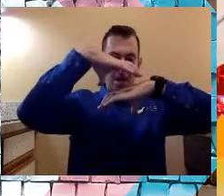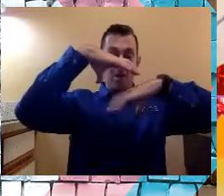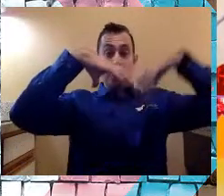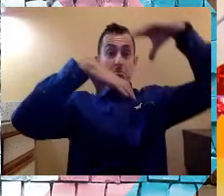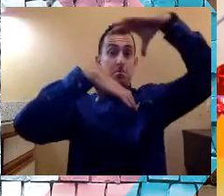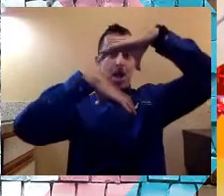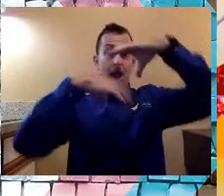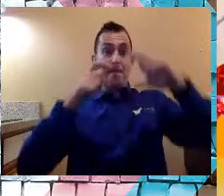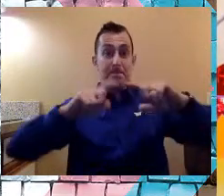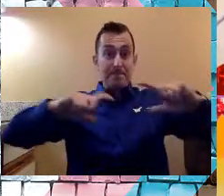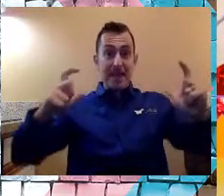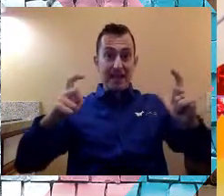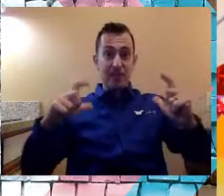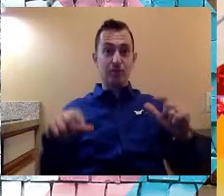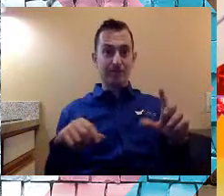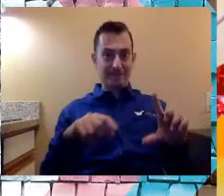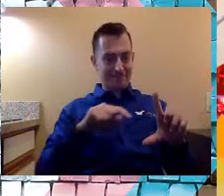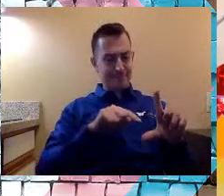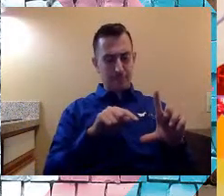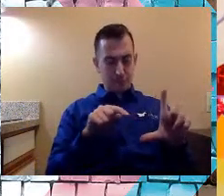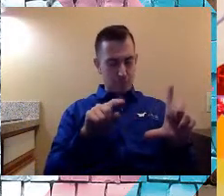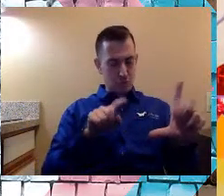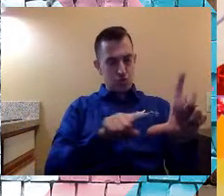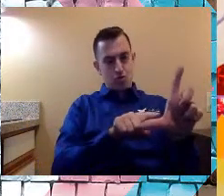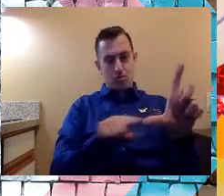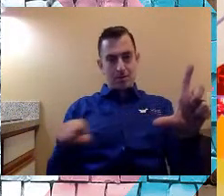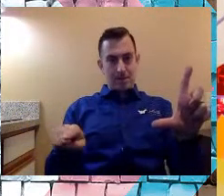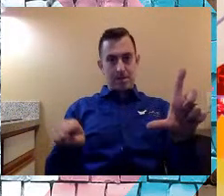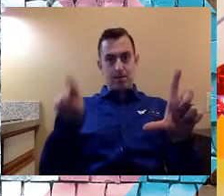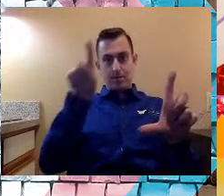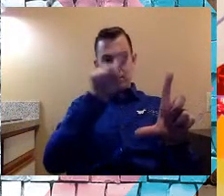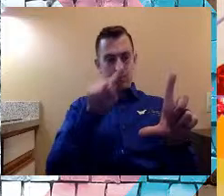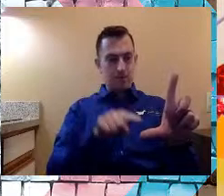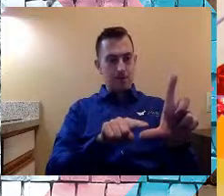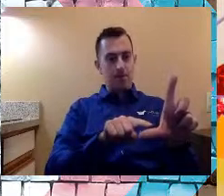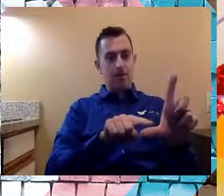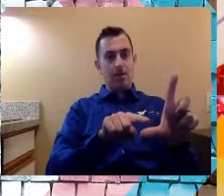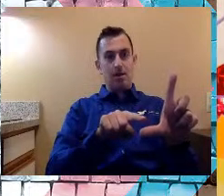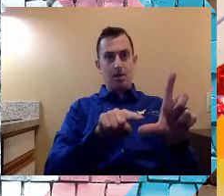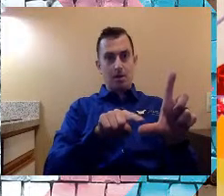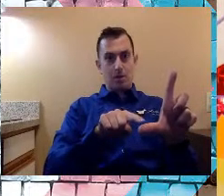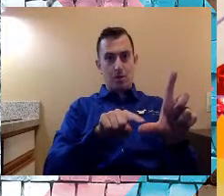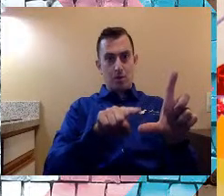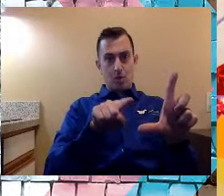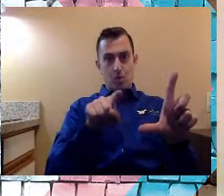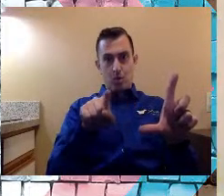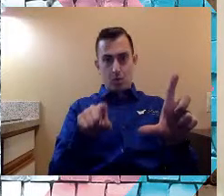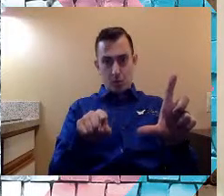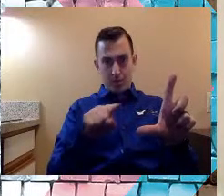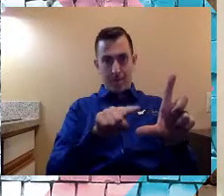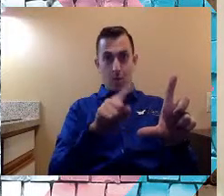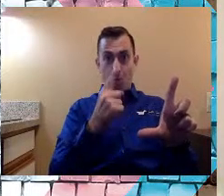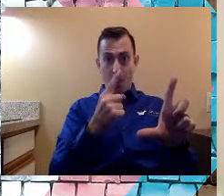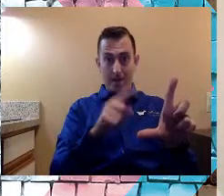7 half circles. So that was 1. This one is